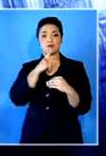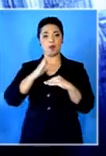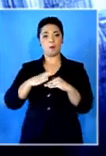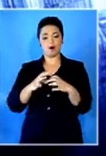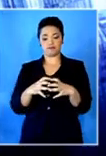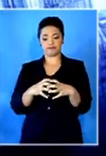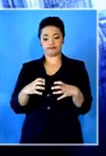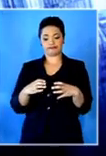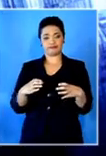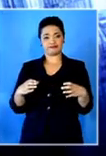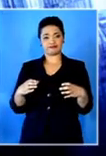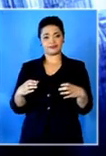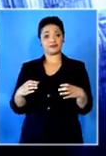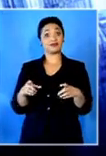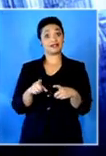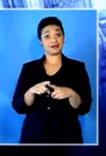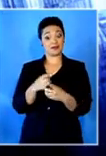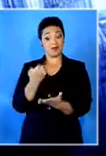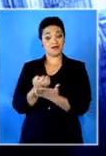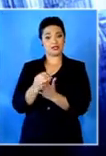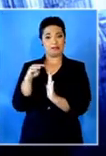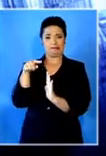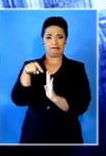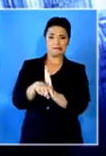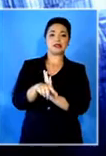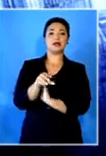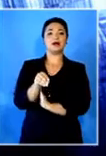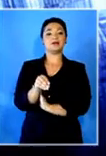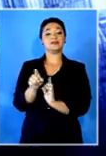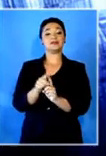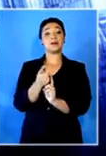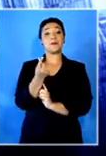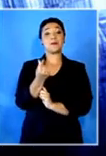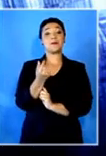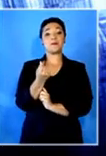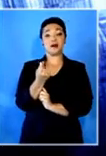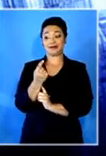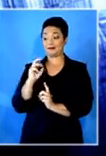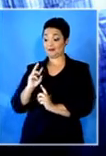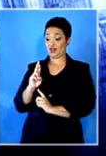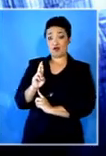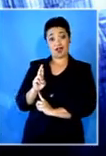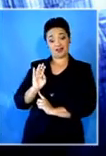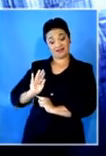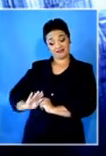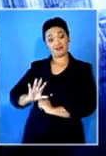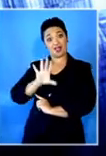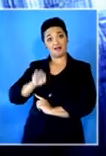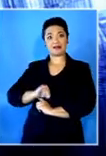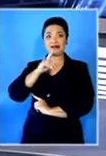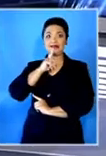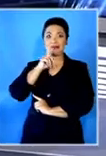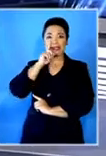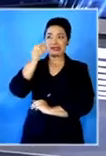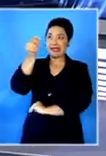expand. The currency devaluation as well. Currencies also show us how much or how little we're able to import